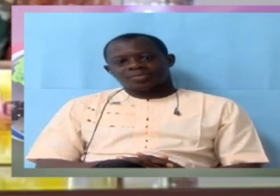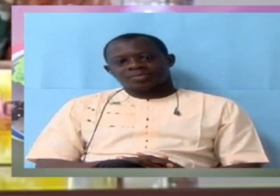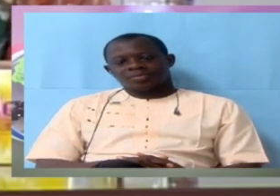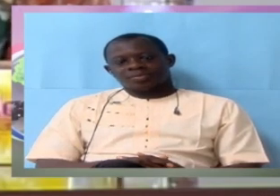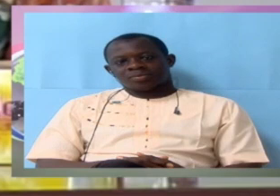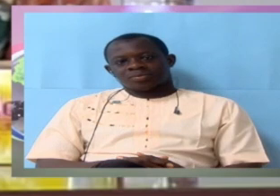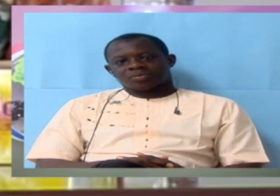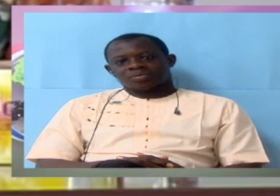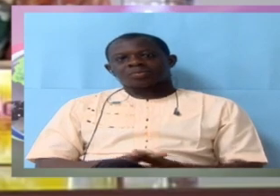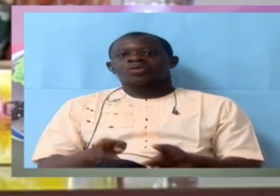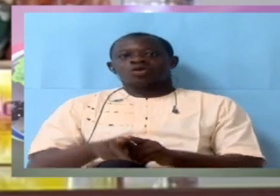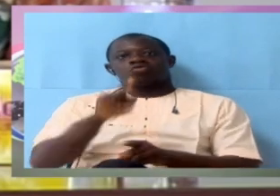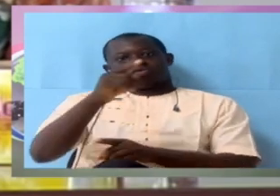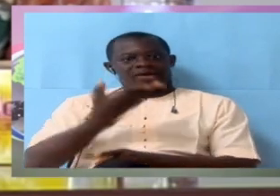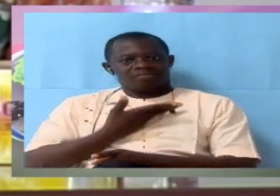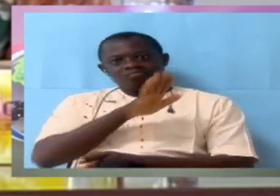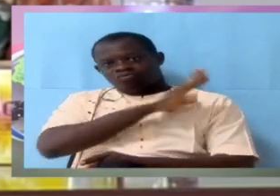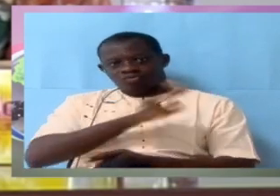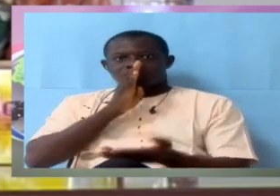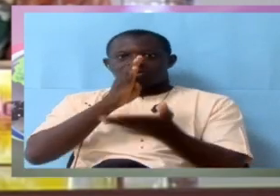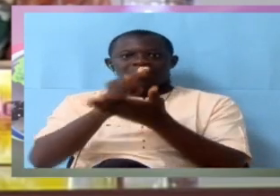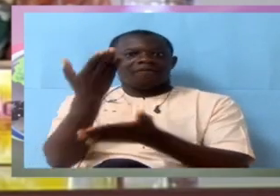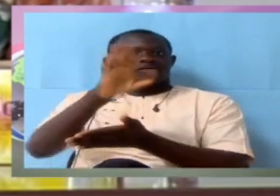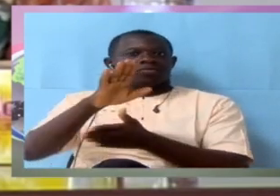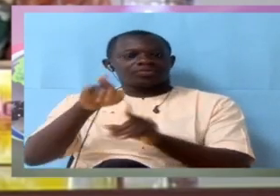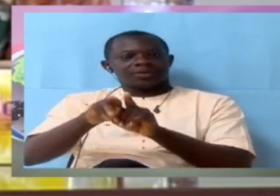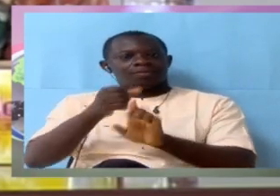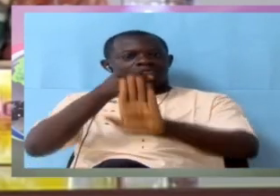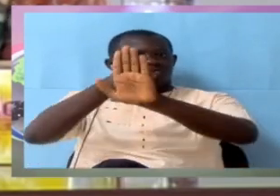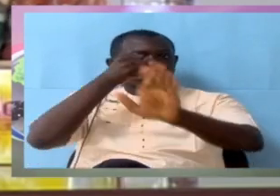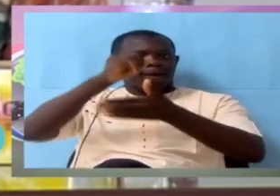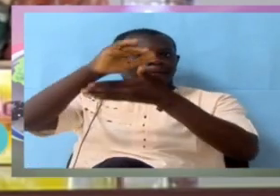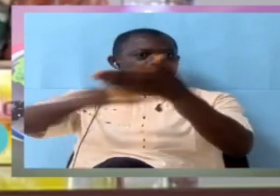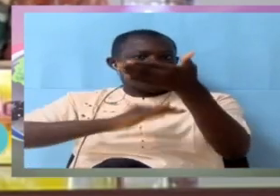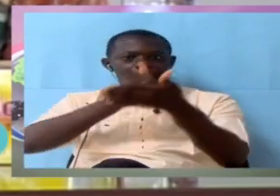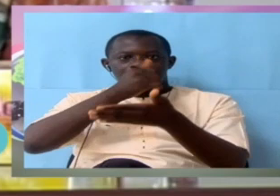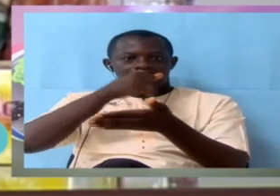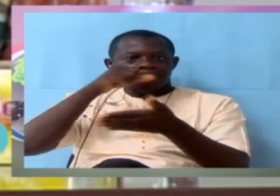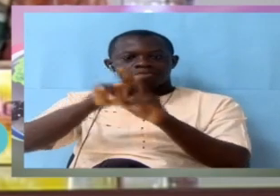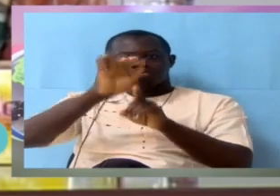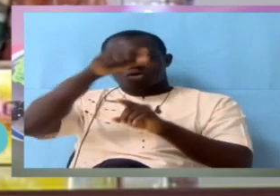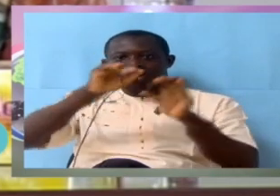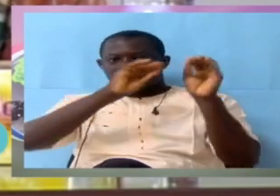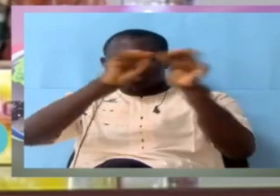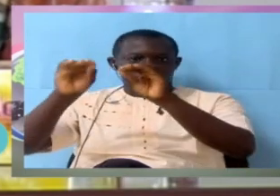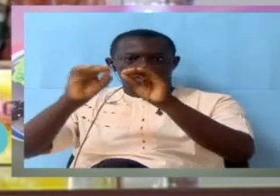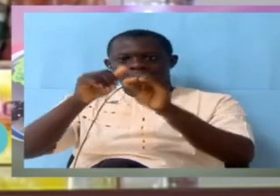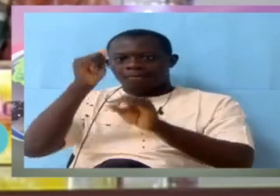Okay. You shall also confirm from the protective sheet before you your educational background and your work